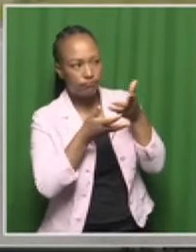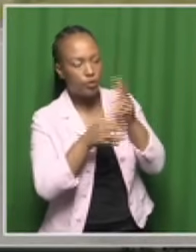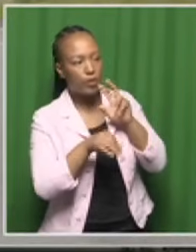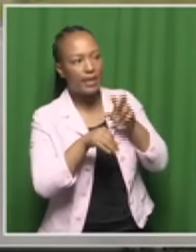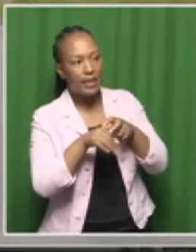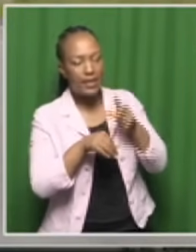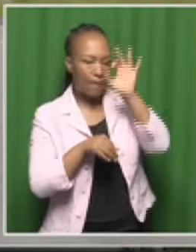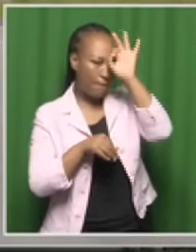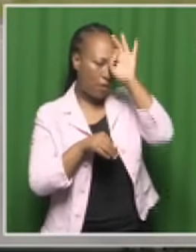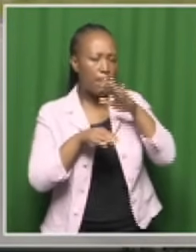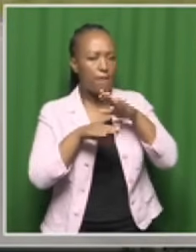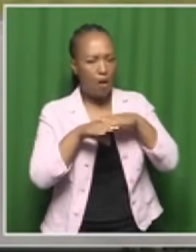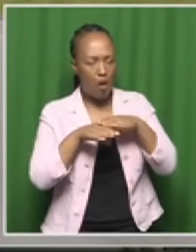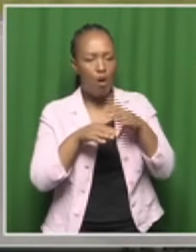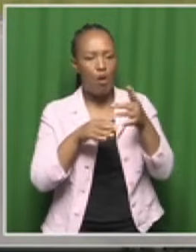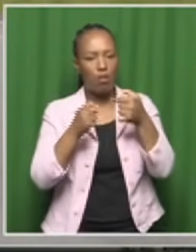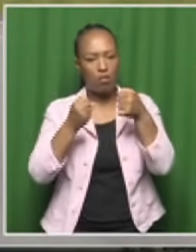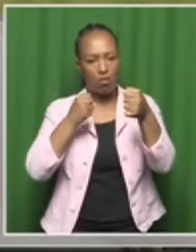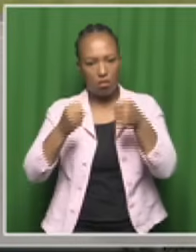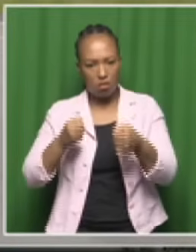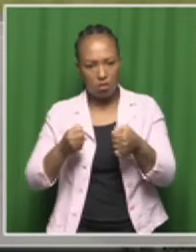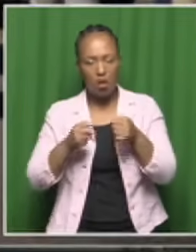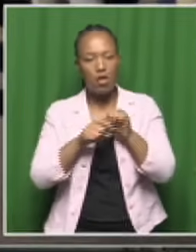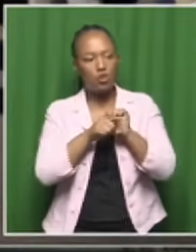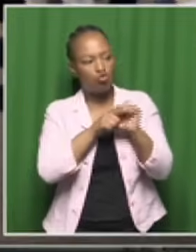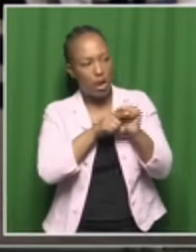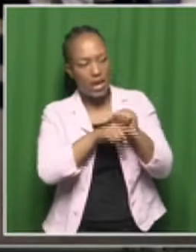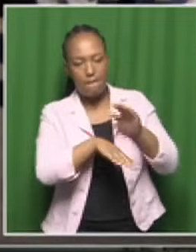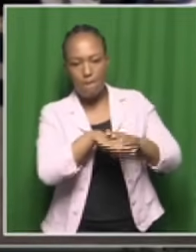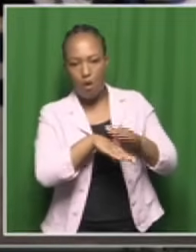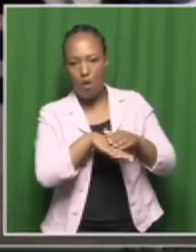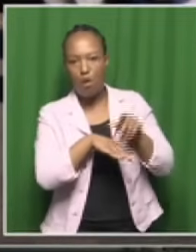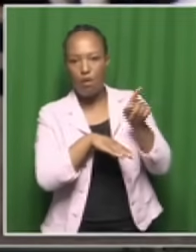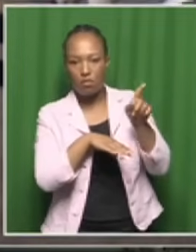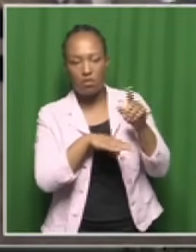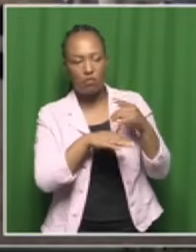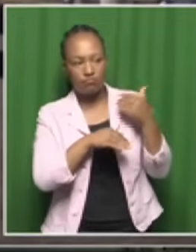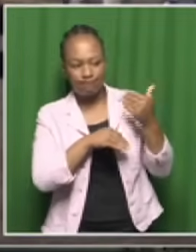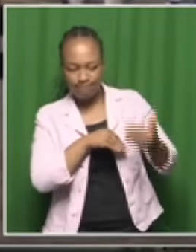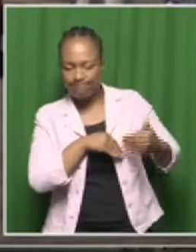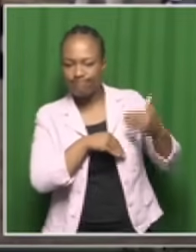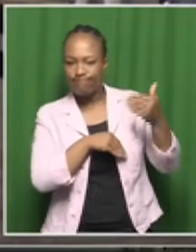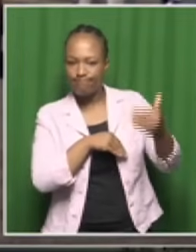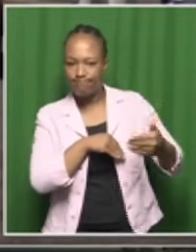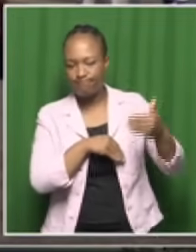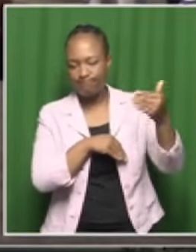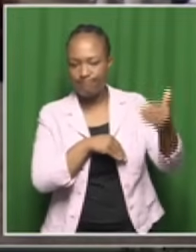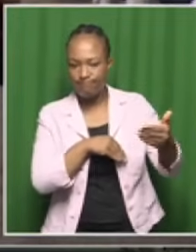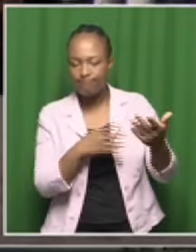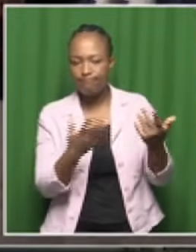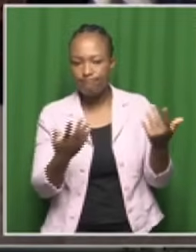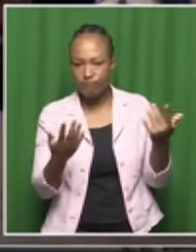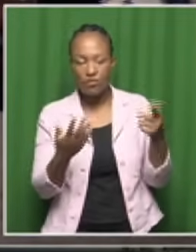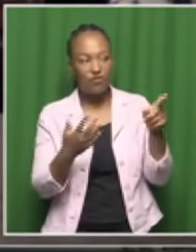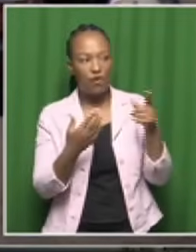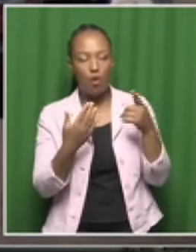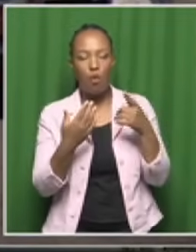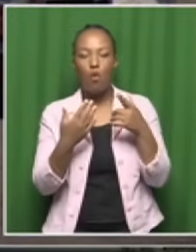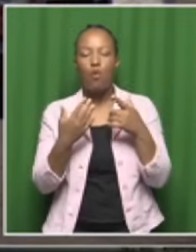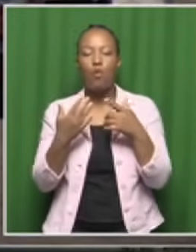law enforcers on the road. We do need to be training them all the time with regards to implementing